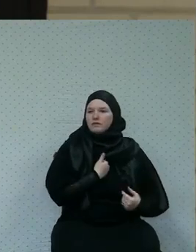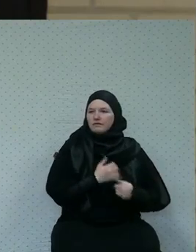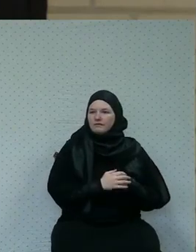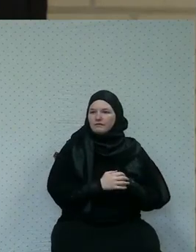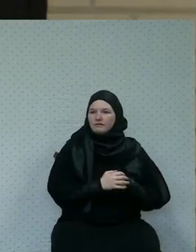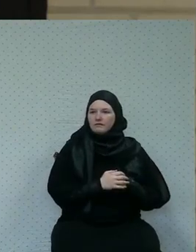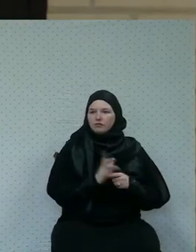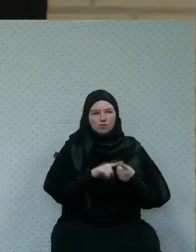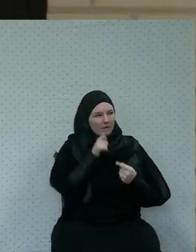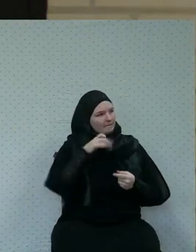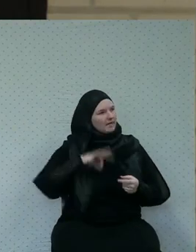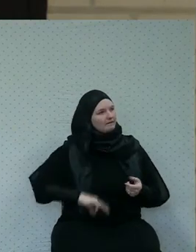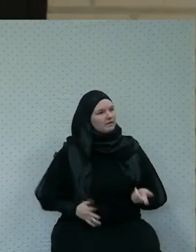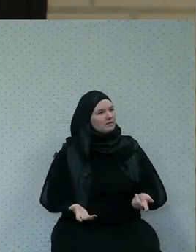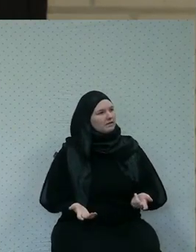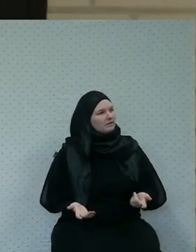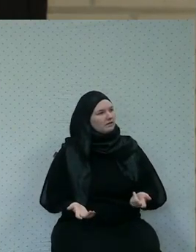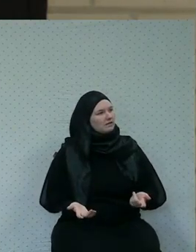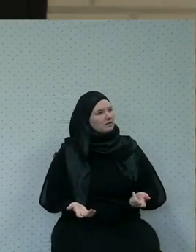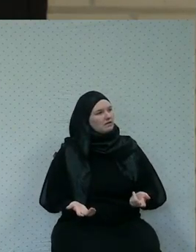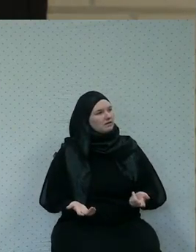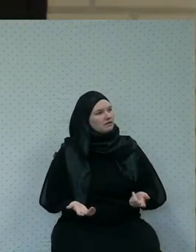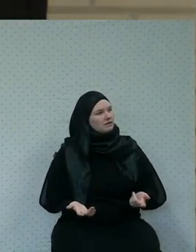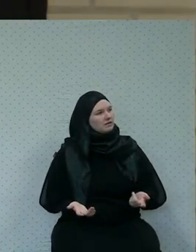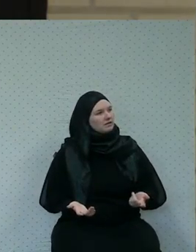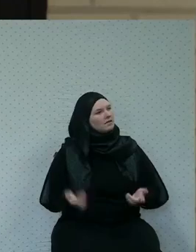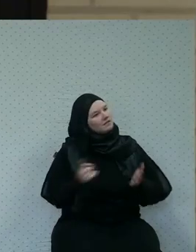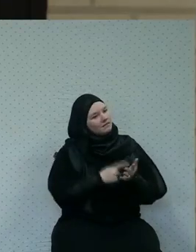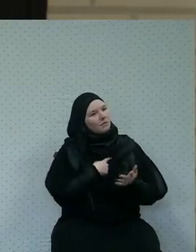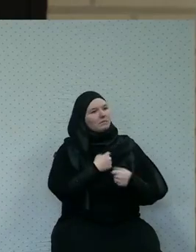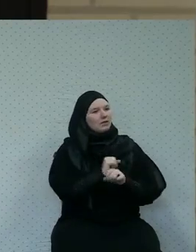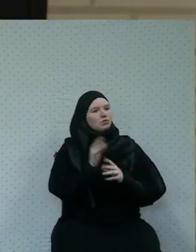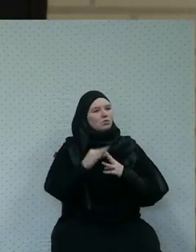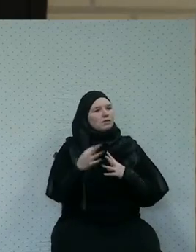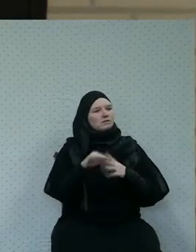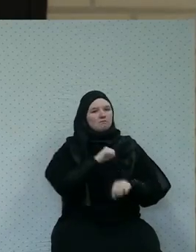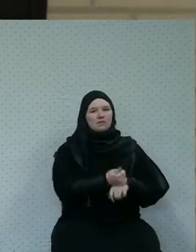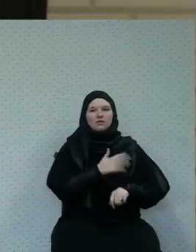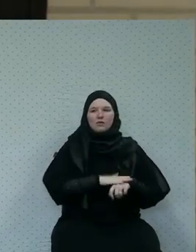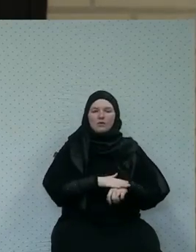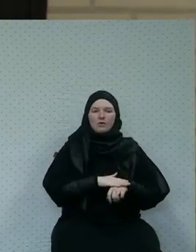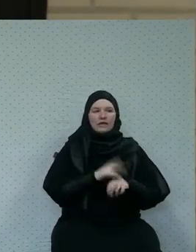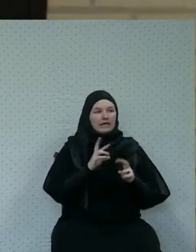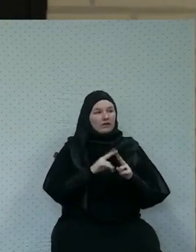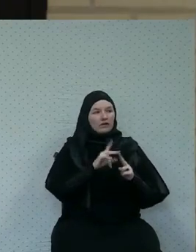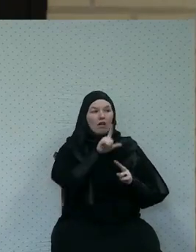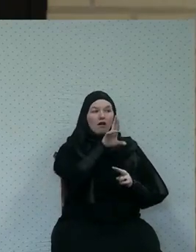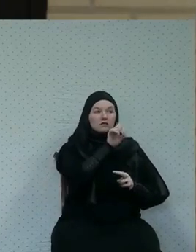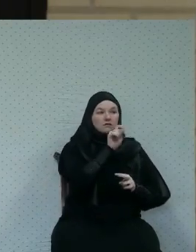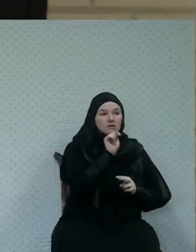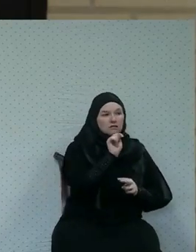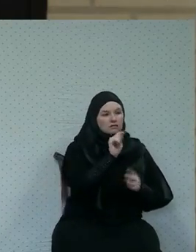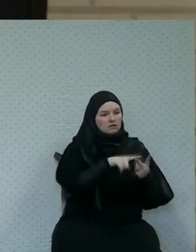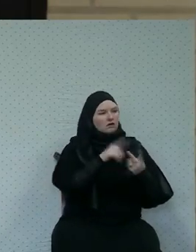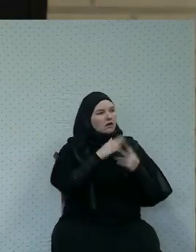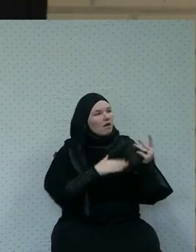my interest? So sometimes we make choices based on either lust,